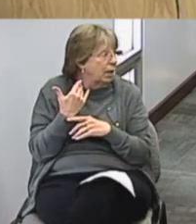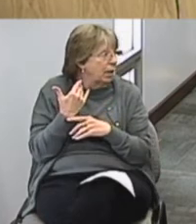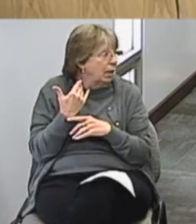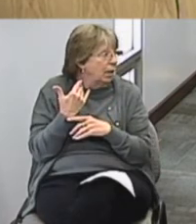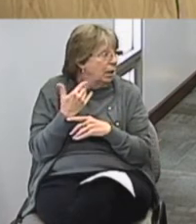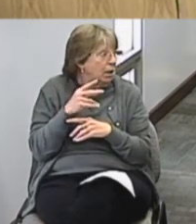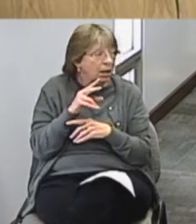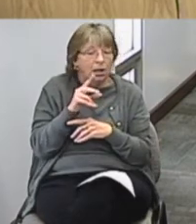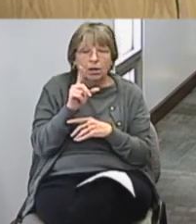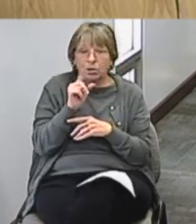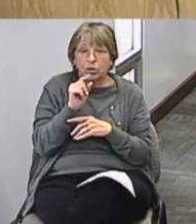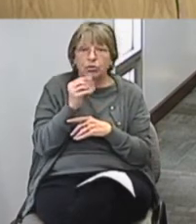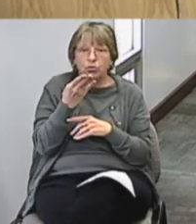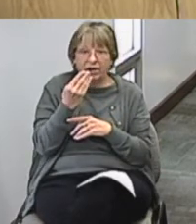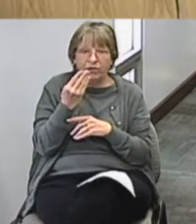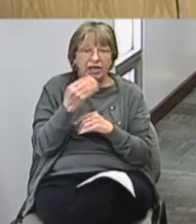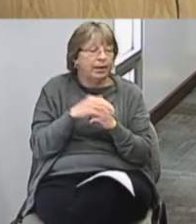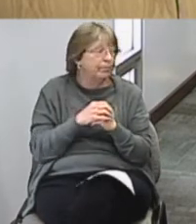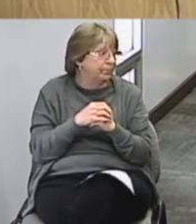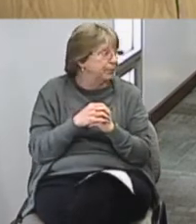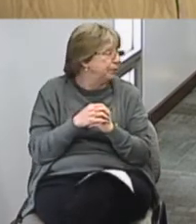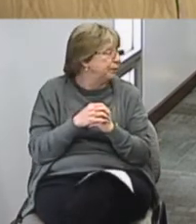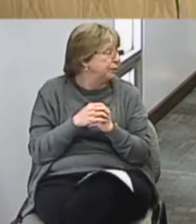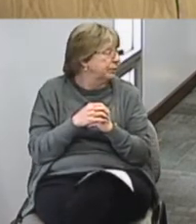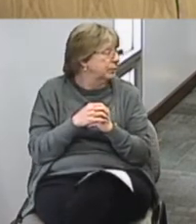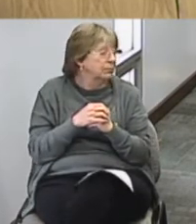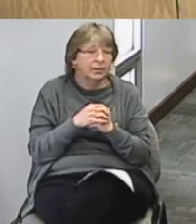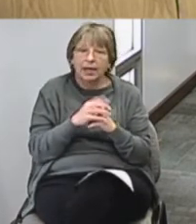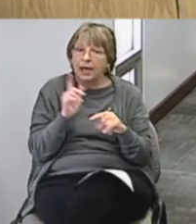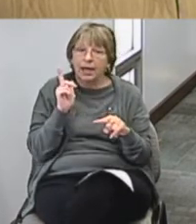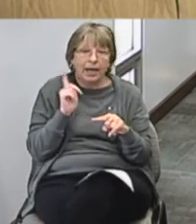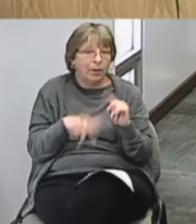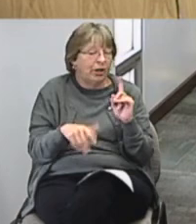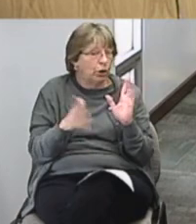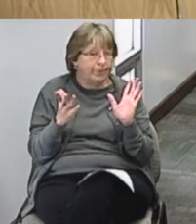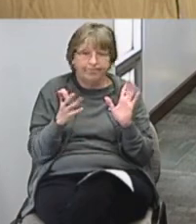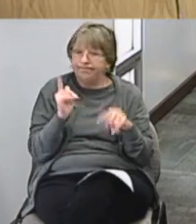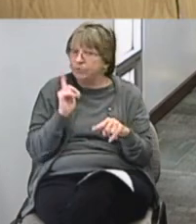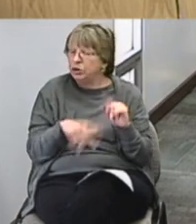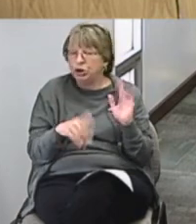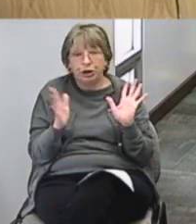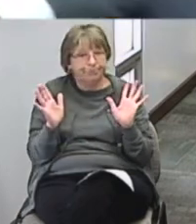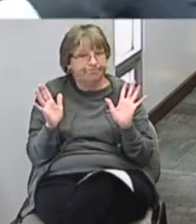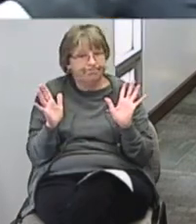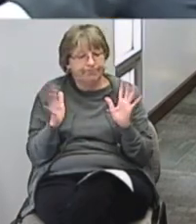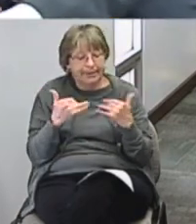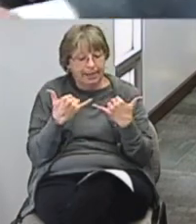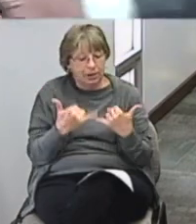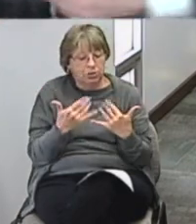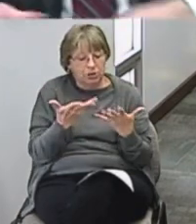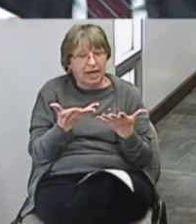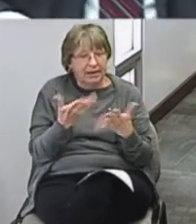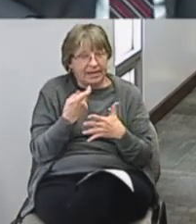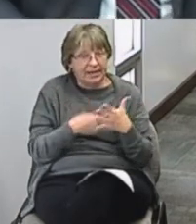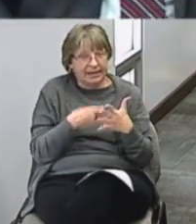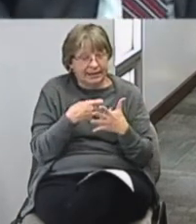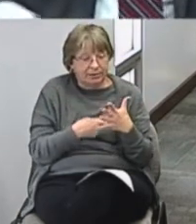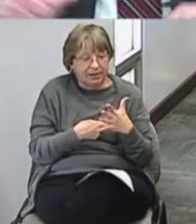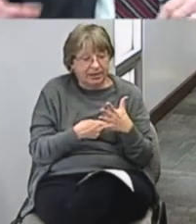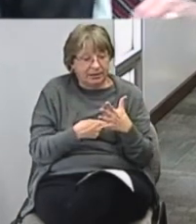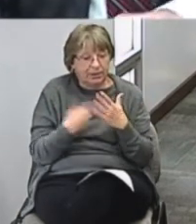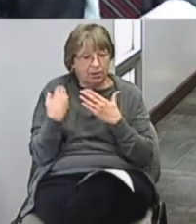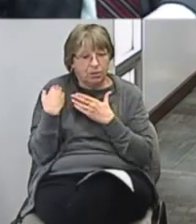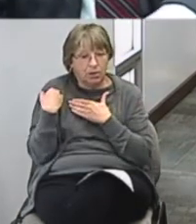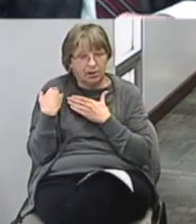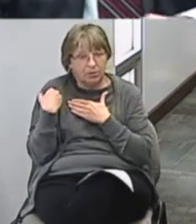Back in Yeah, 2014. 2014. Yep, Yeah. I And we remember were that. unable to School do district. that. School So district didn't want now these expenses are